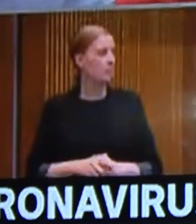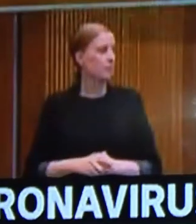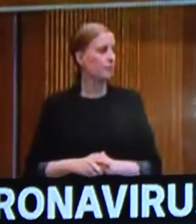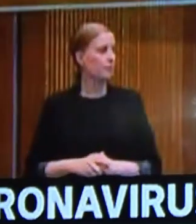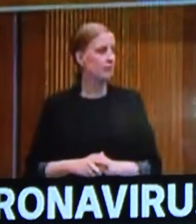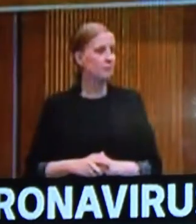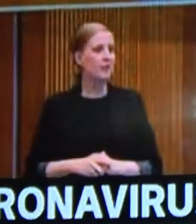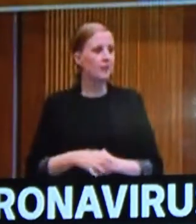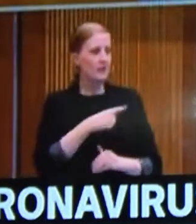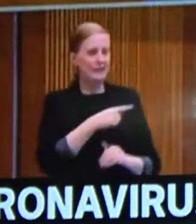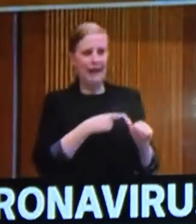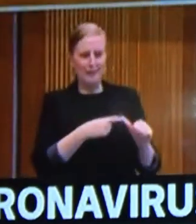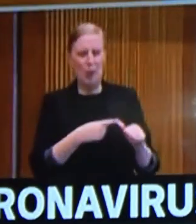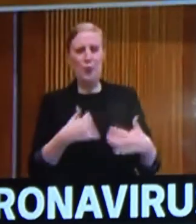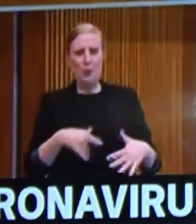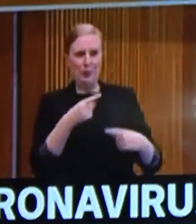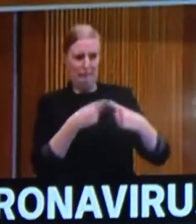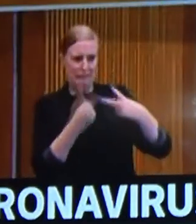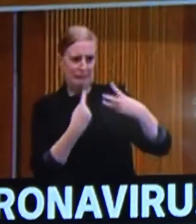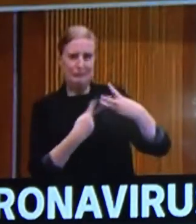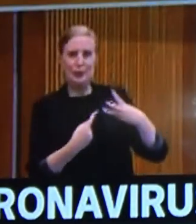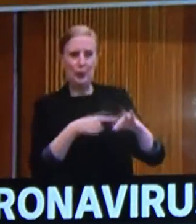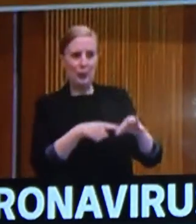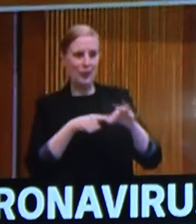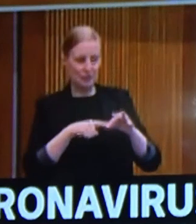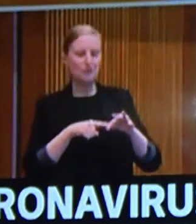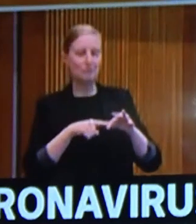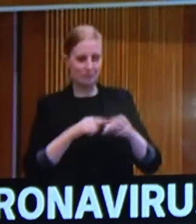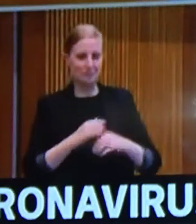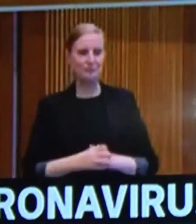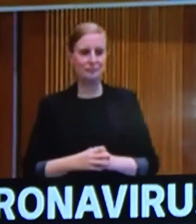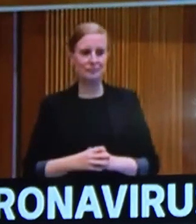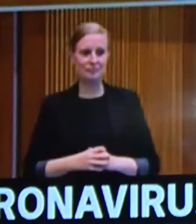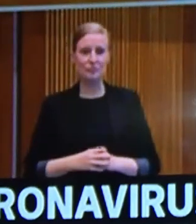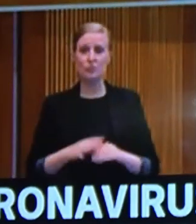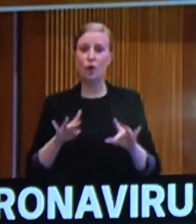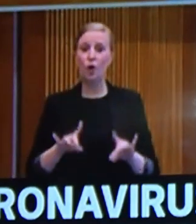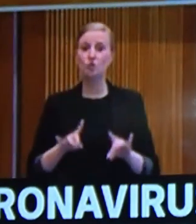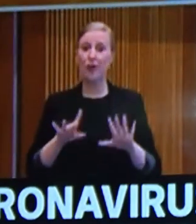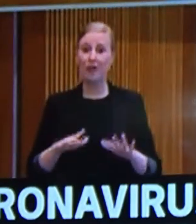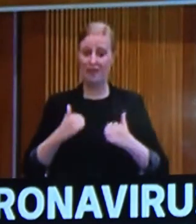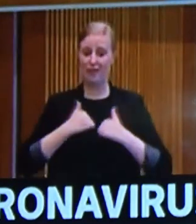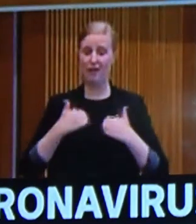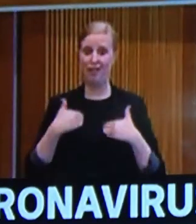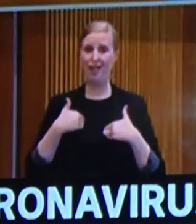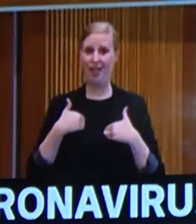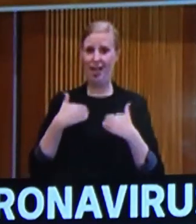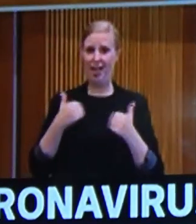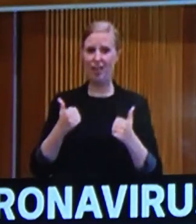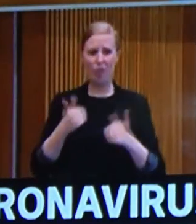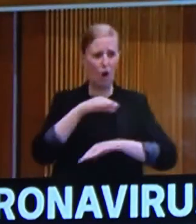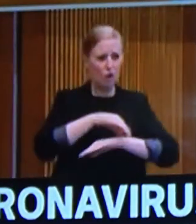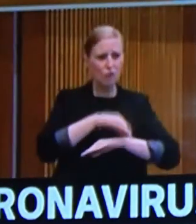few questions in there. The first thing is we have one of the best health systems in the world, and I